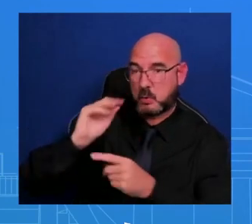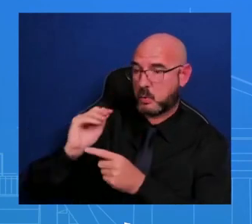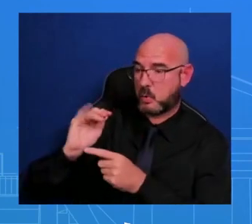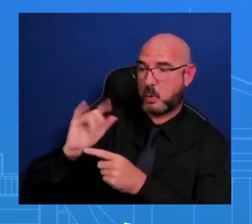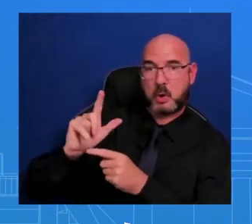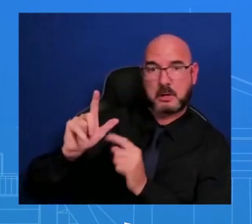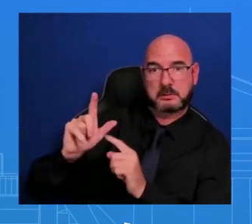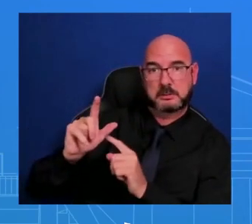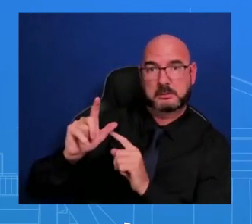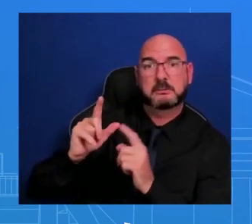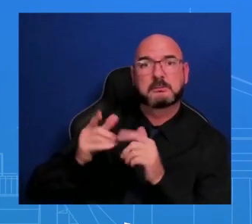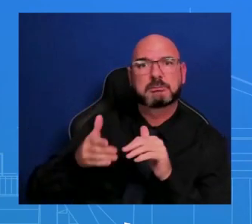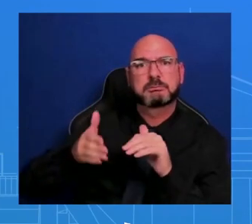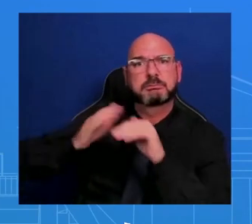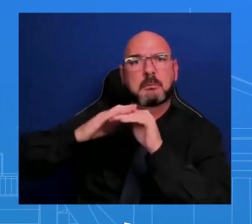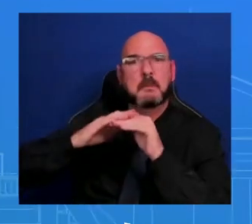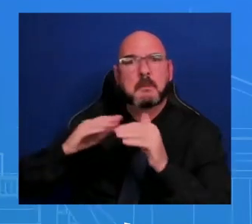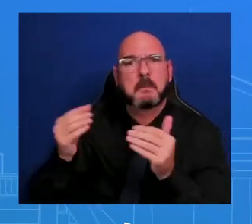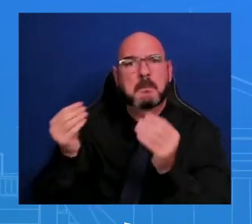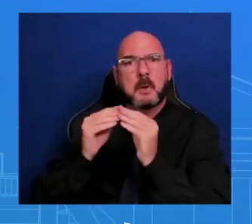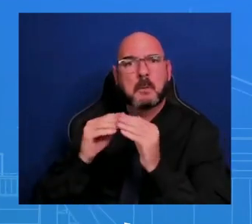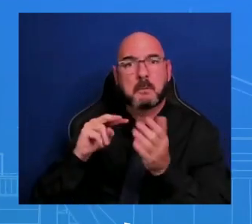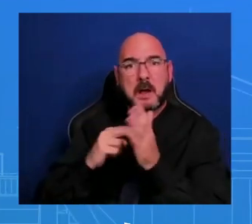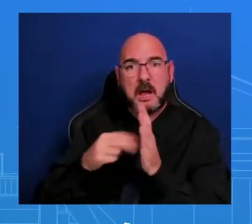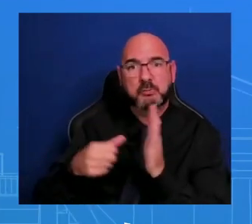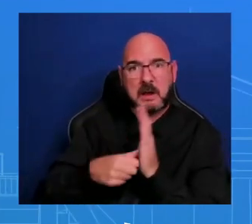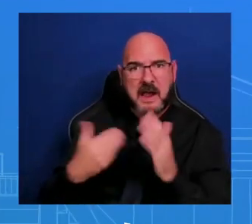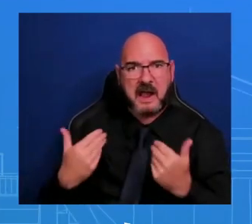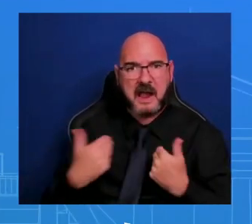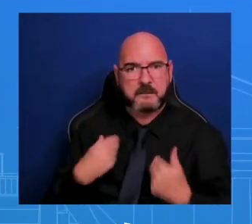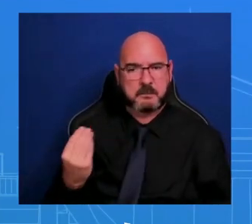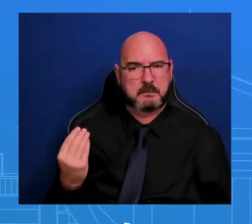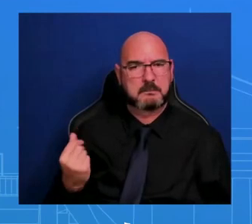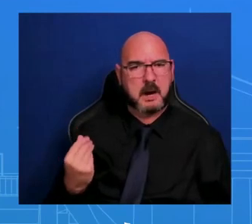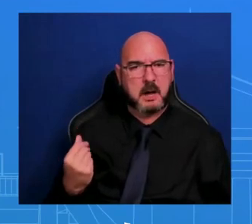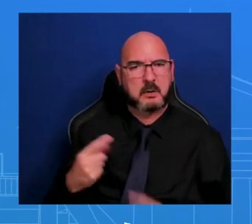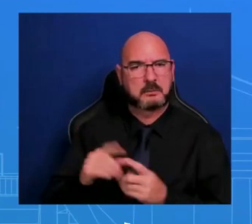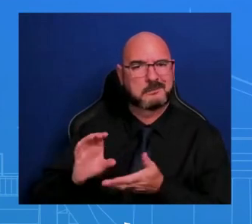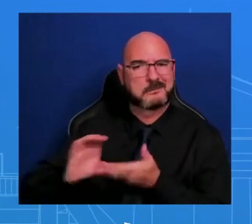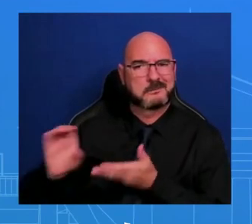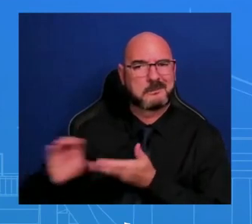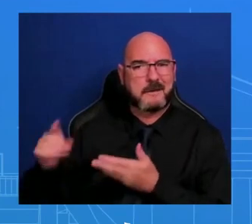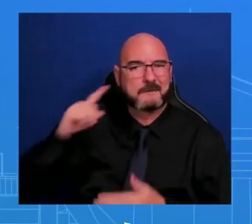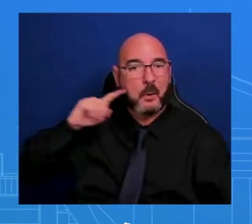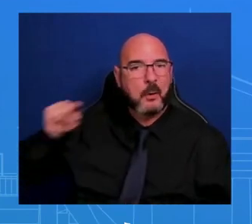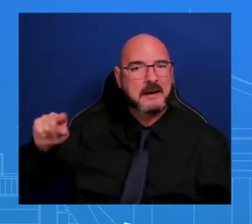to fund these terror groups in the Middle East? I wholeheartedly disagree that